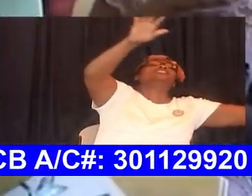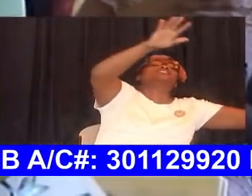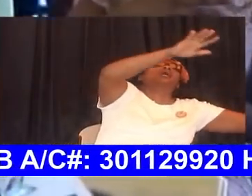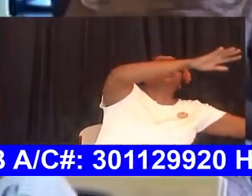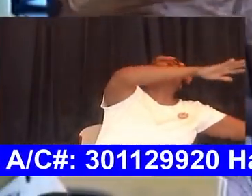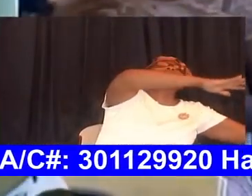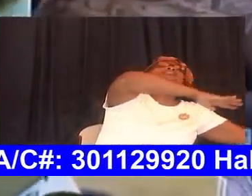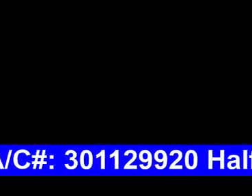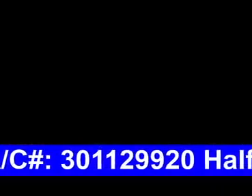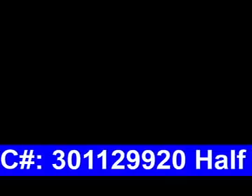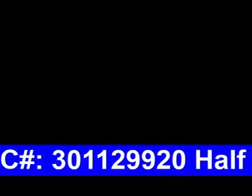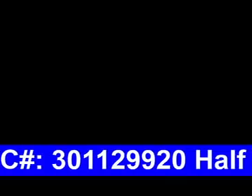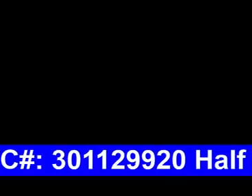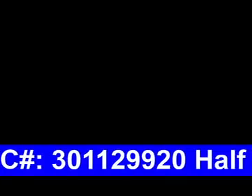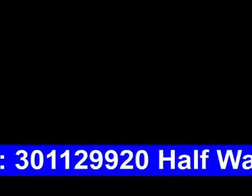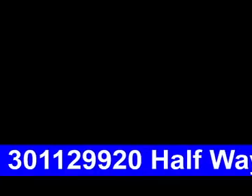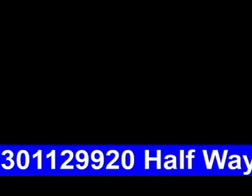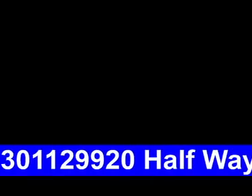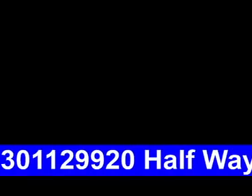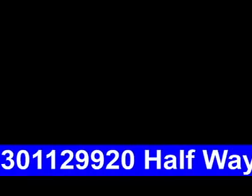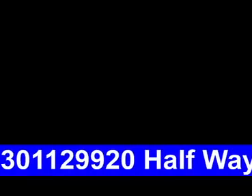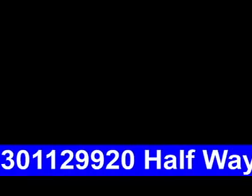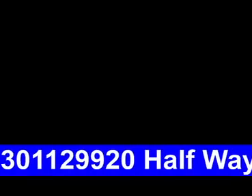He's going to be taking